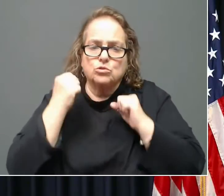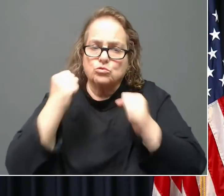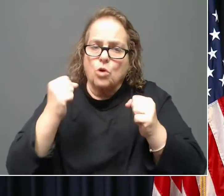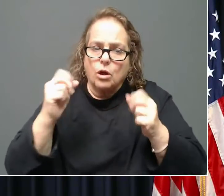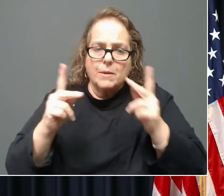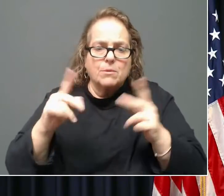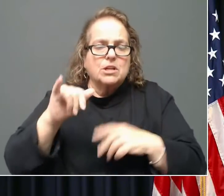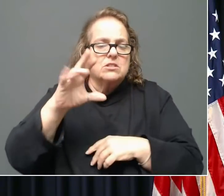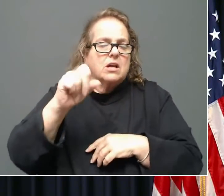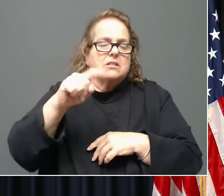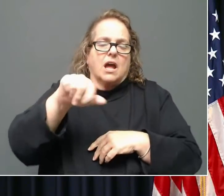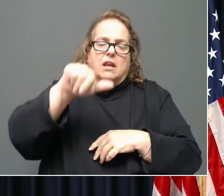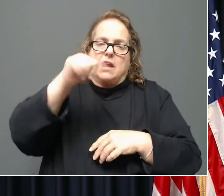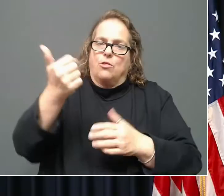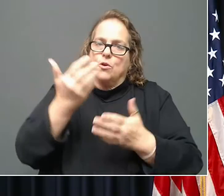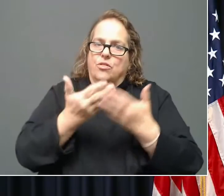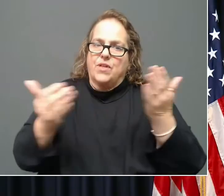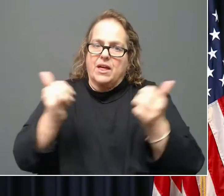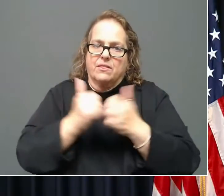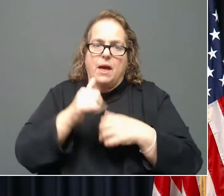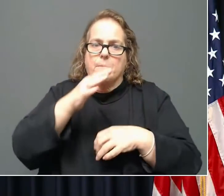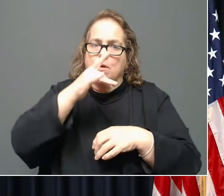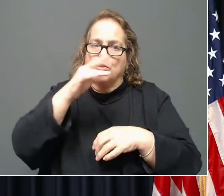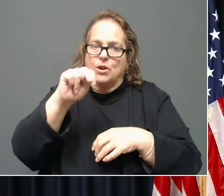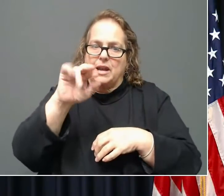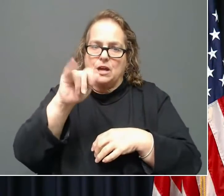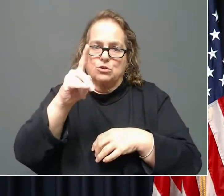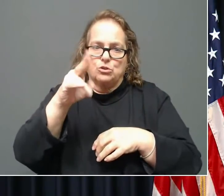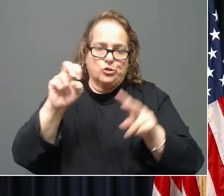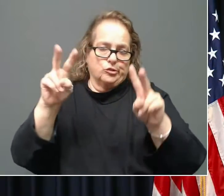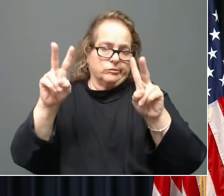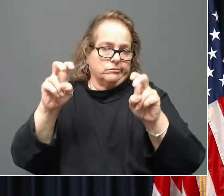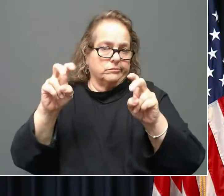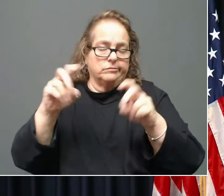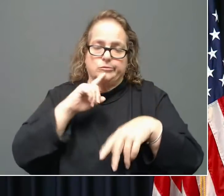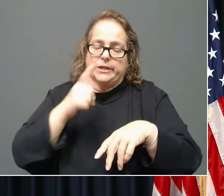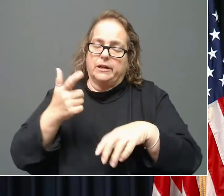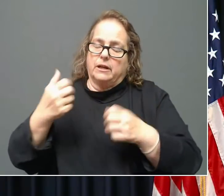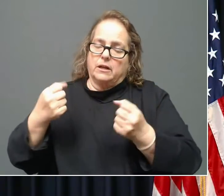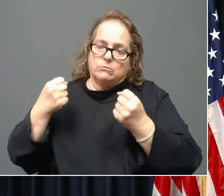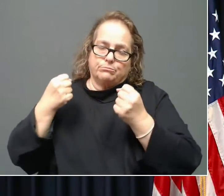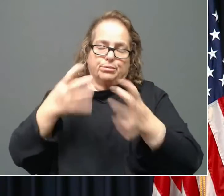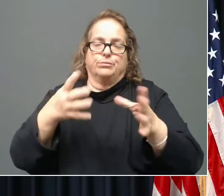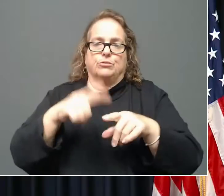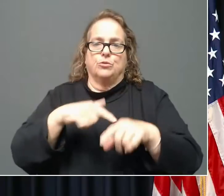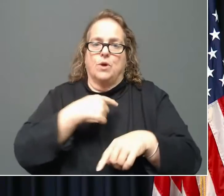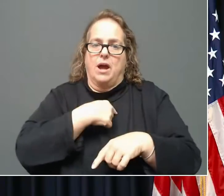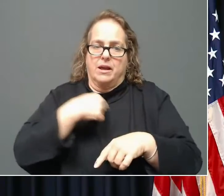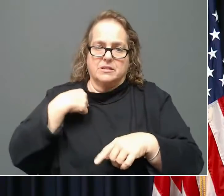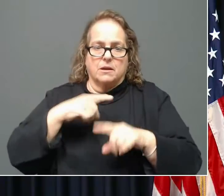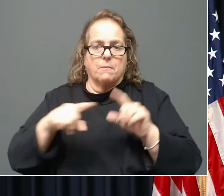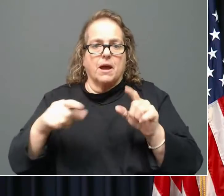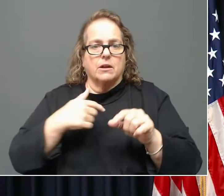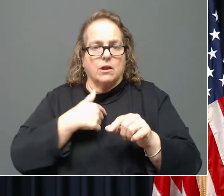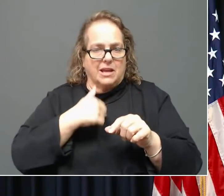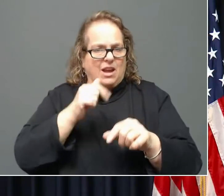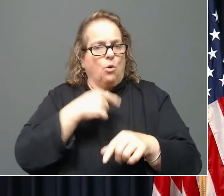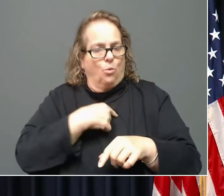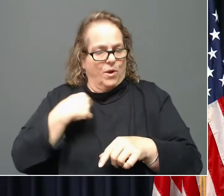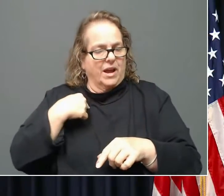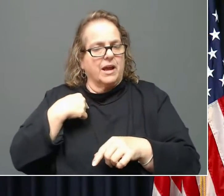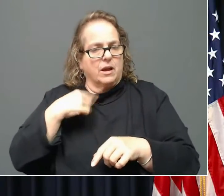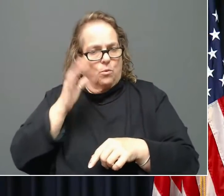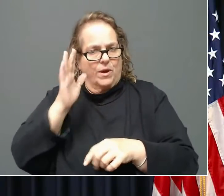Mother Nature has thrown at us. And it's hard, but we'll make it. All right, let's switch to